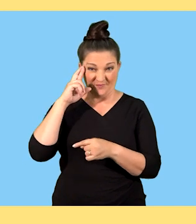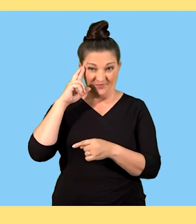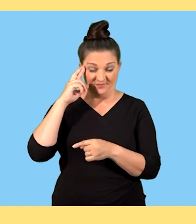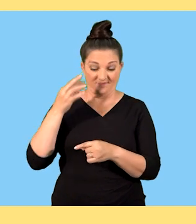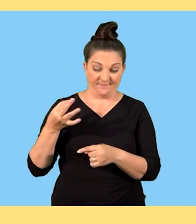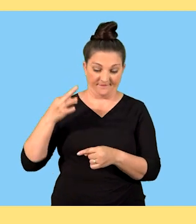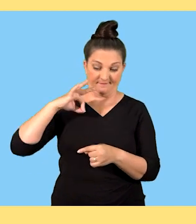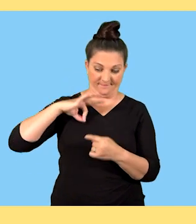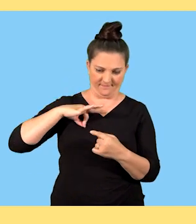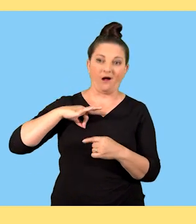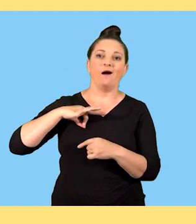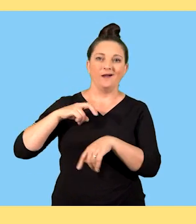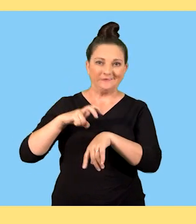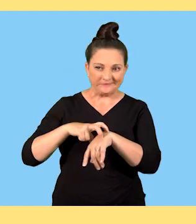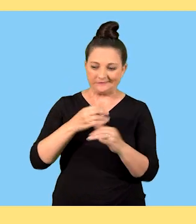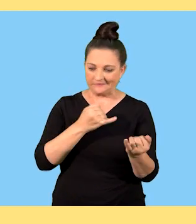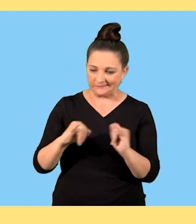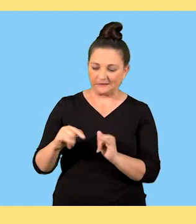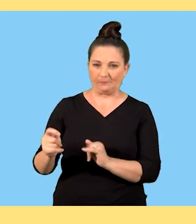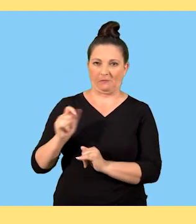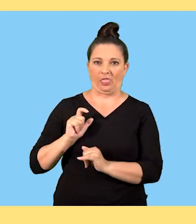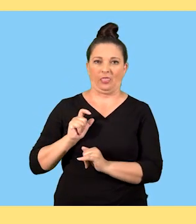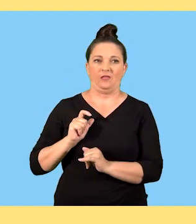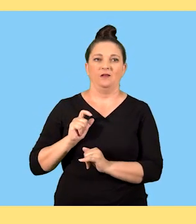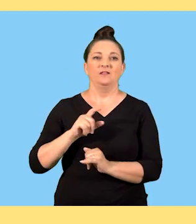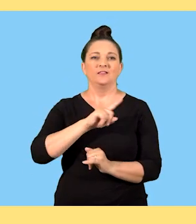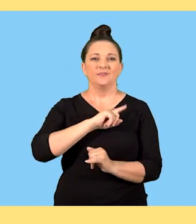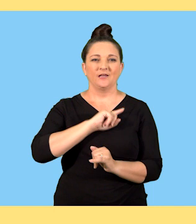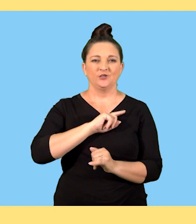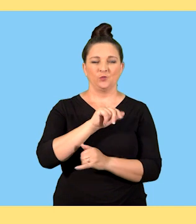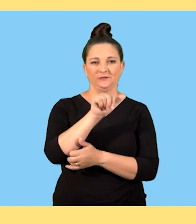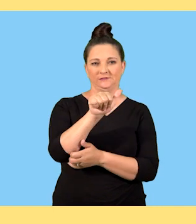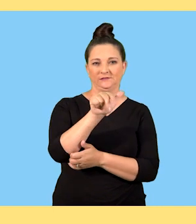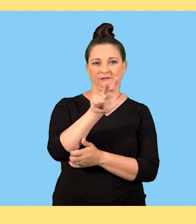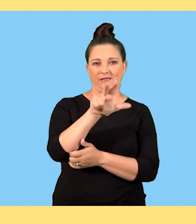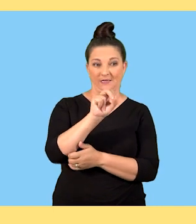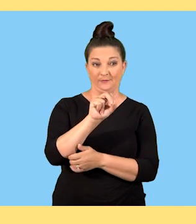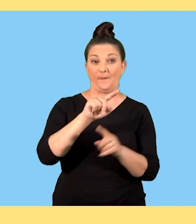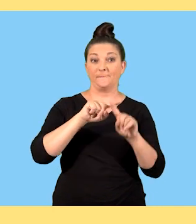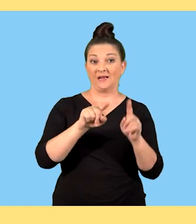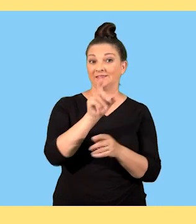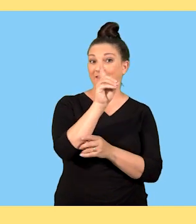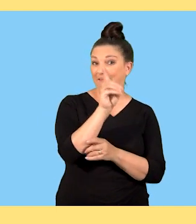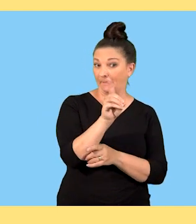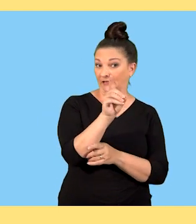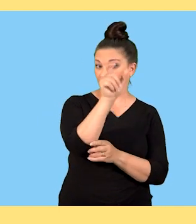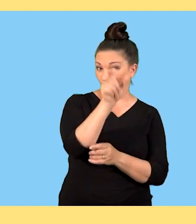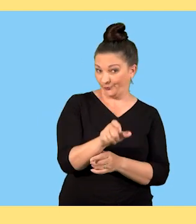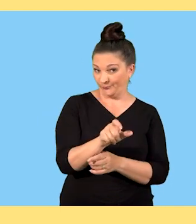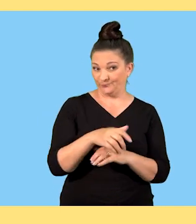accrued income. Accrued income, this is income that we are still to receive. So we debit it, and you